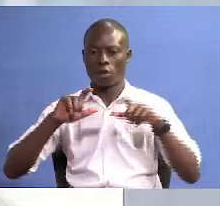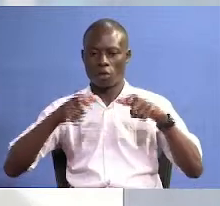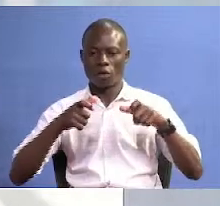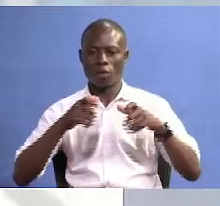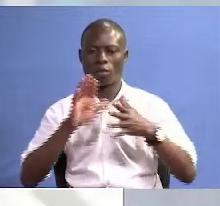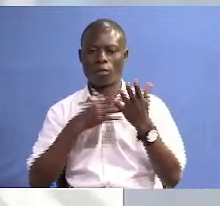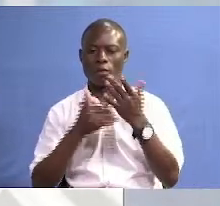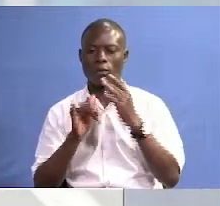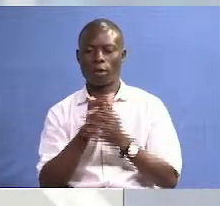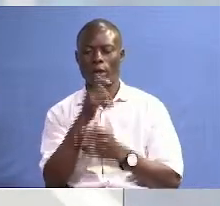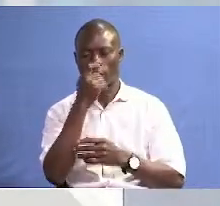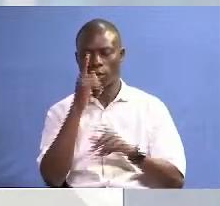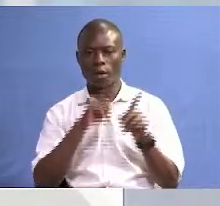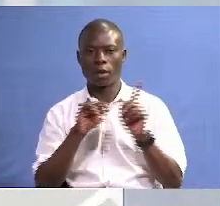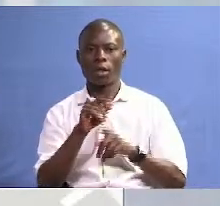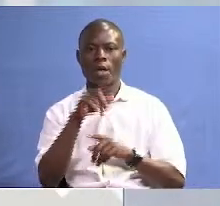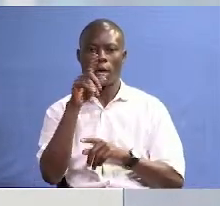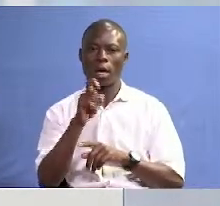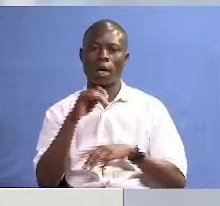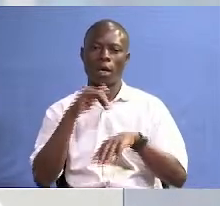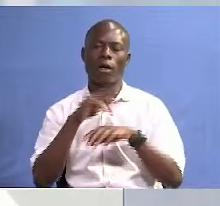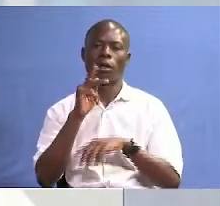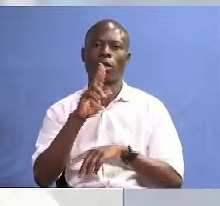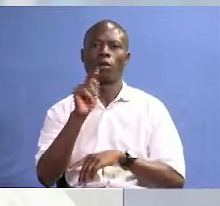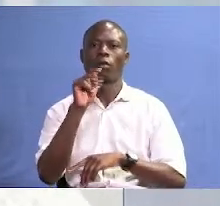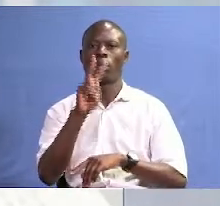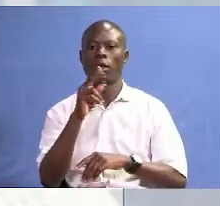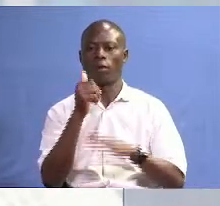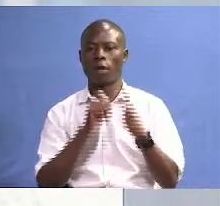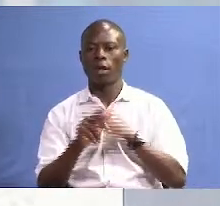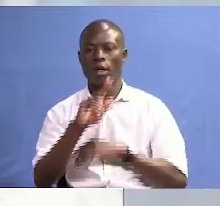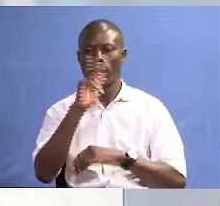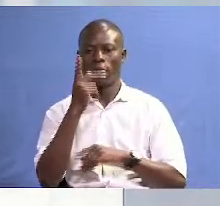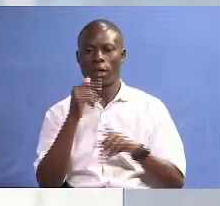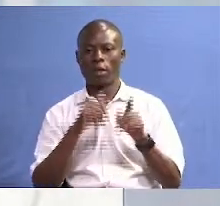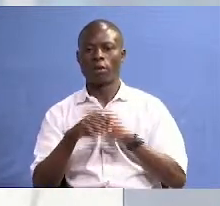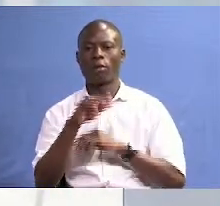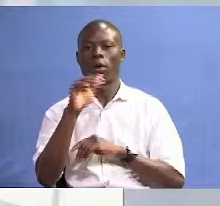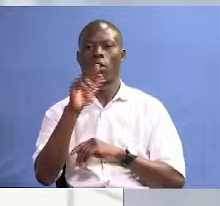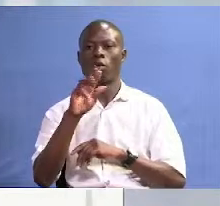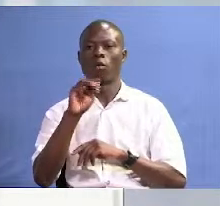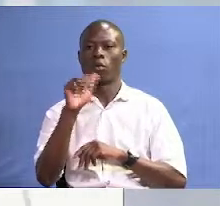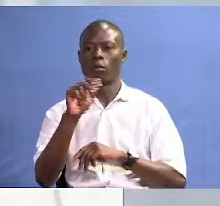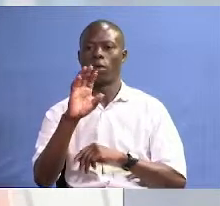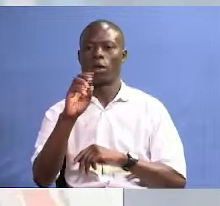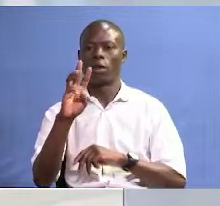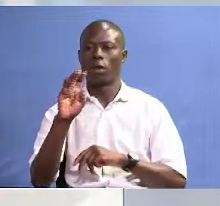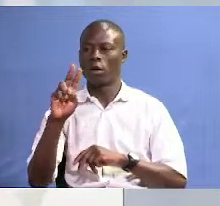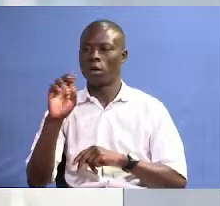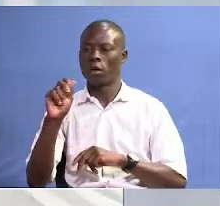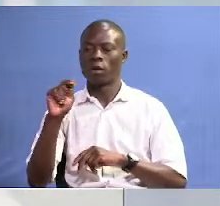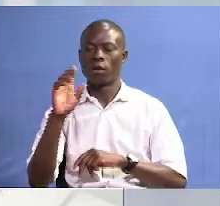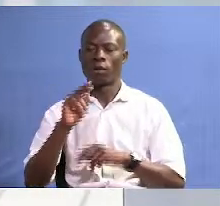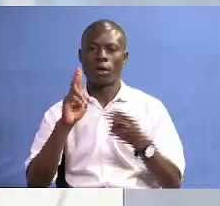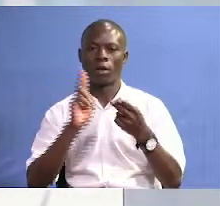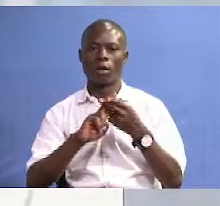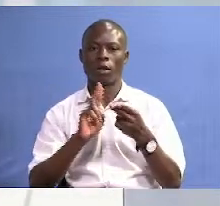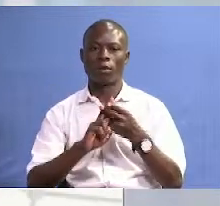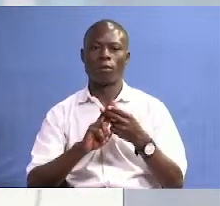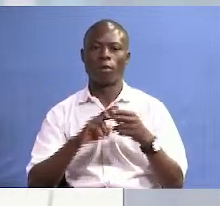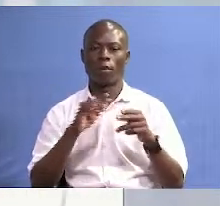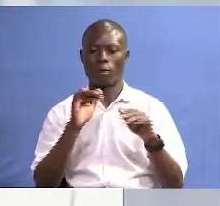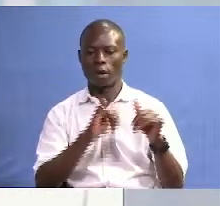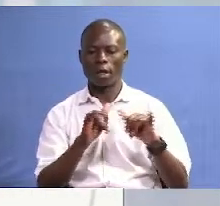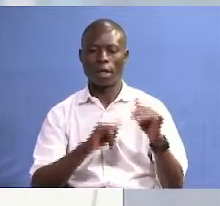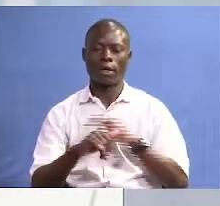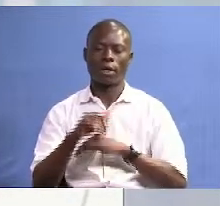You can tweet us on X at KUTV_Kenya at Auma Evans. And remember to use the hashtag Primetime News.